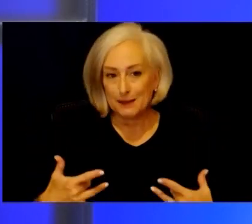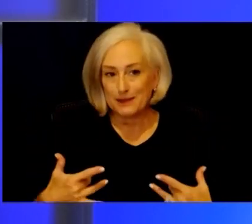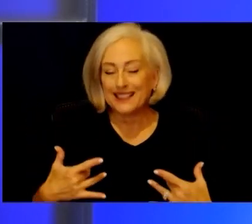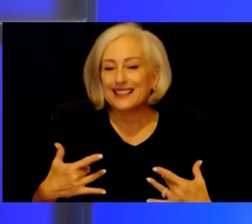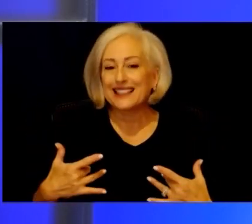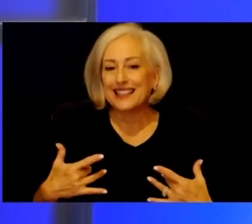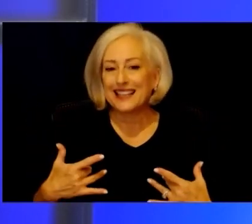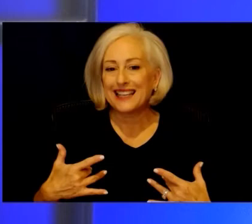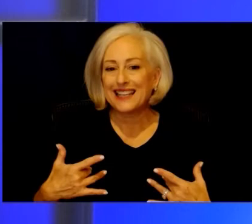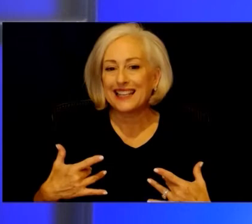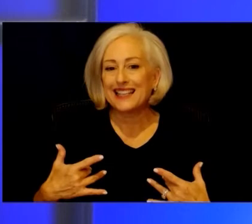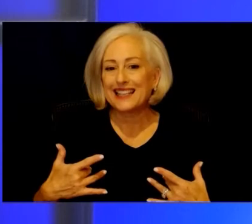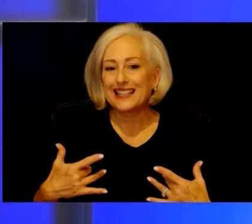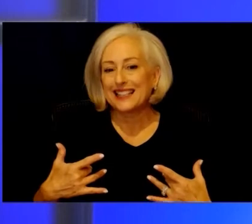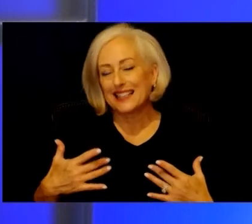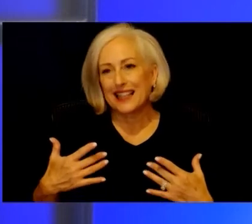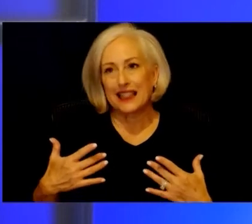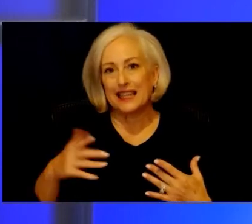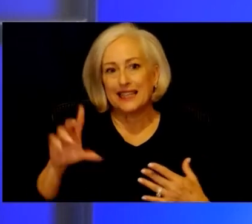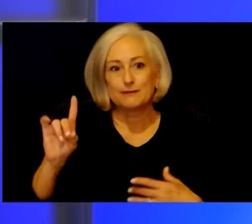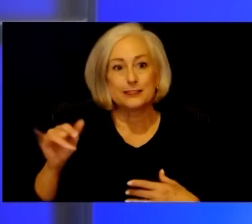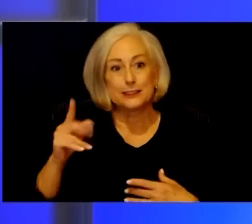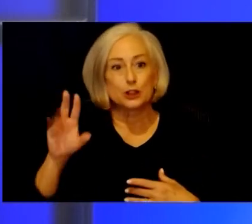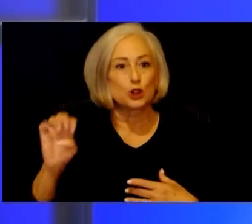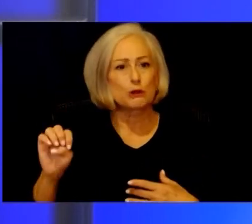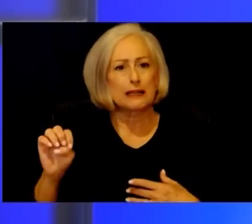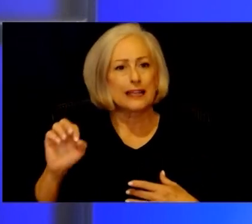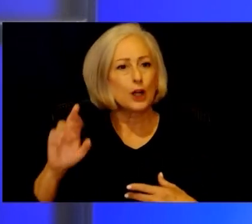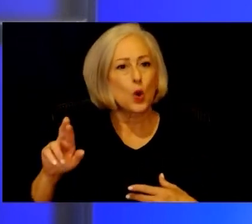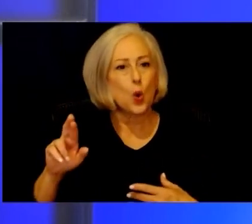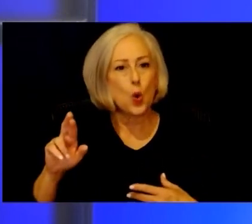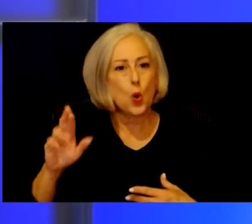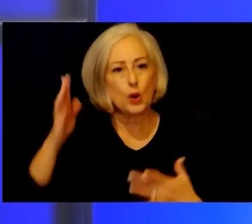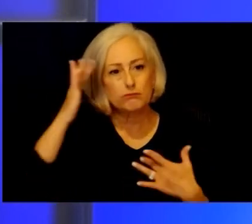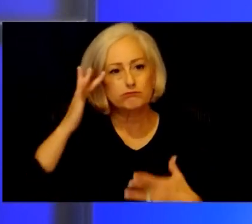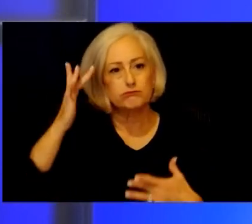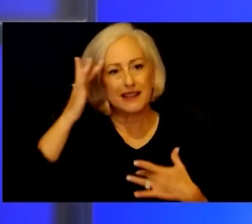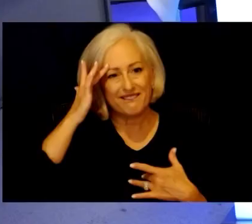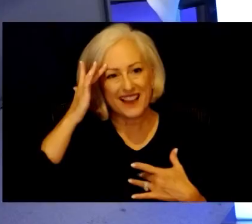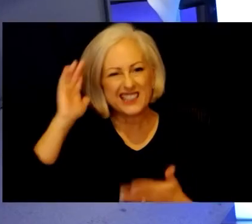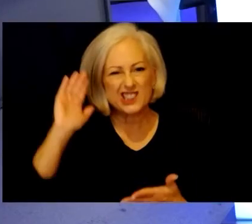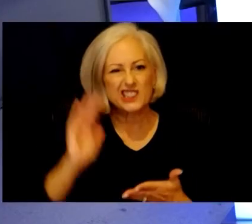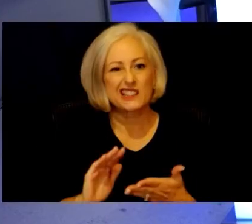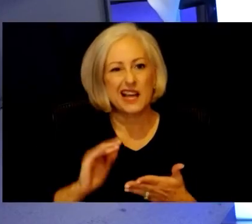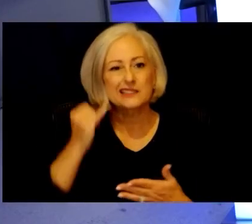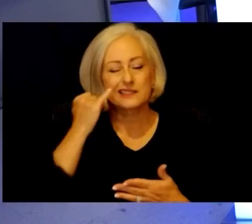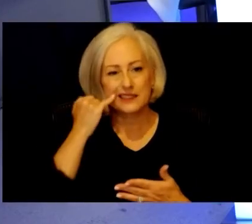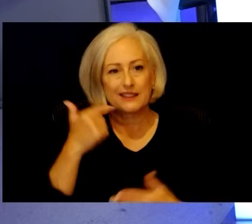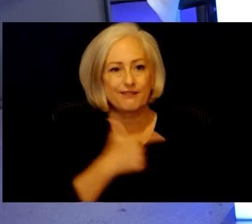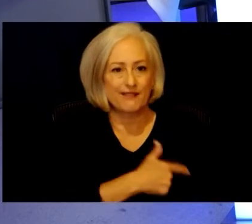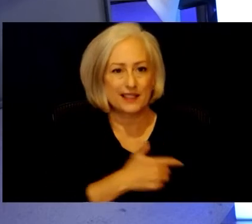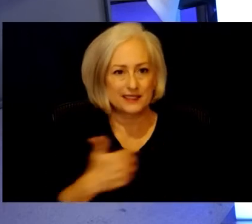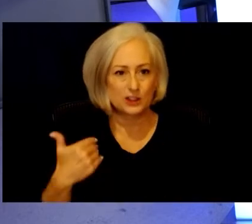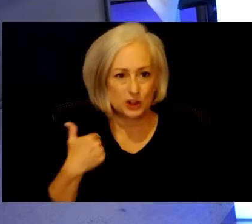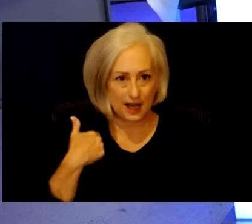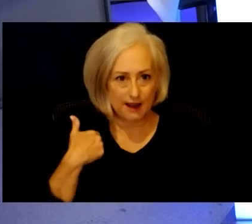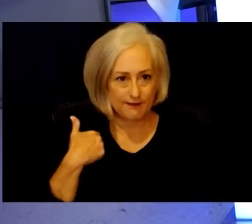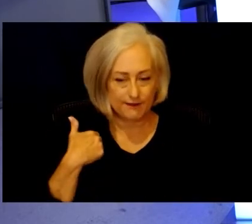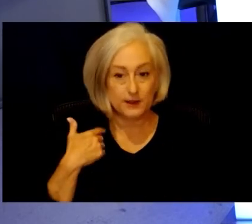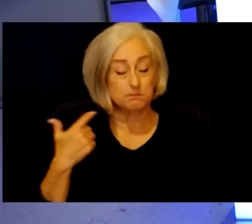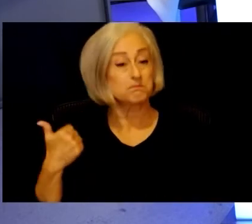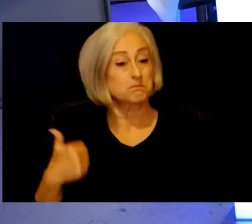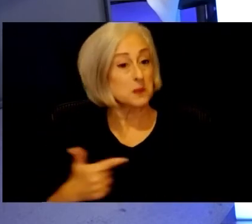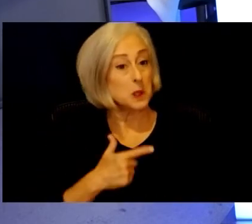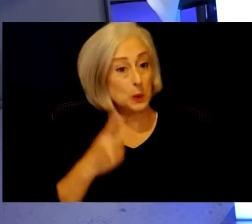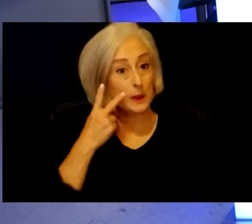the infection is much less severe had they been vaccinated. Yeah, and I think just as you said, Kelly, we have seen those people who have